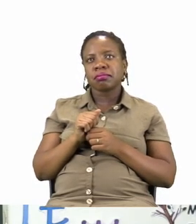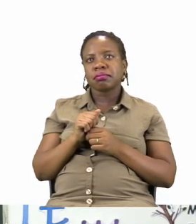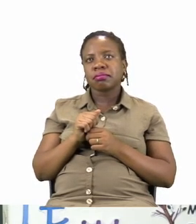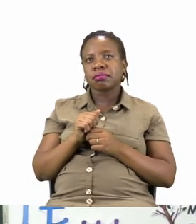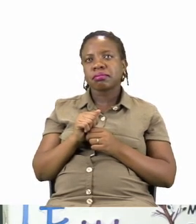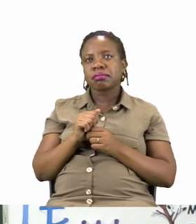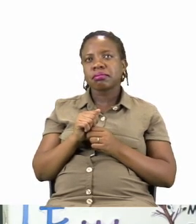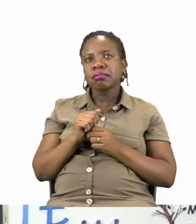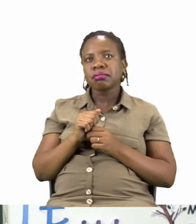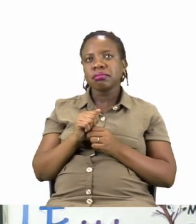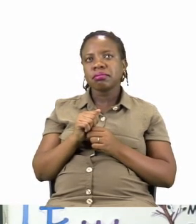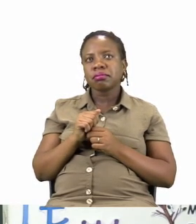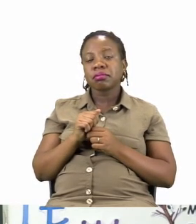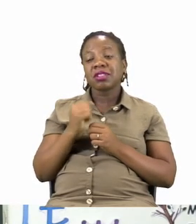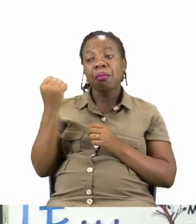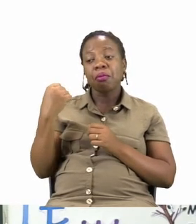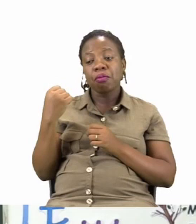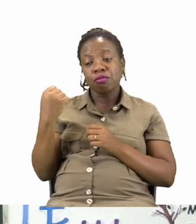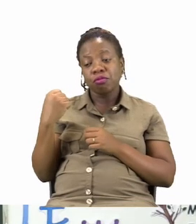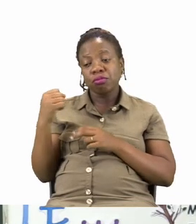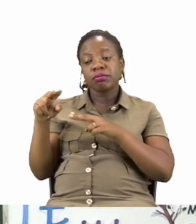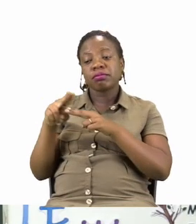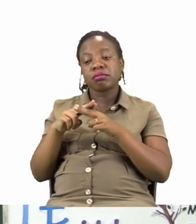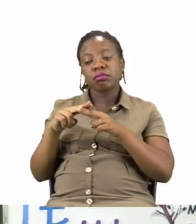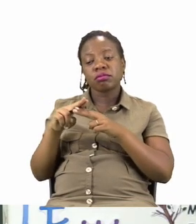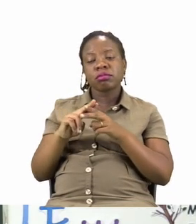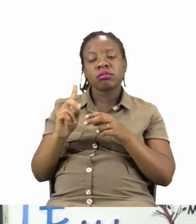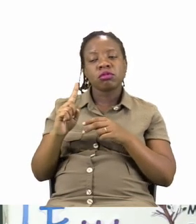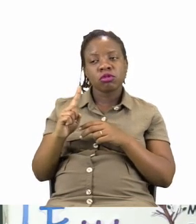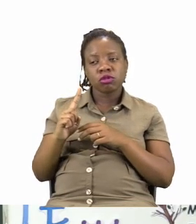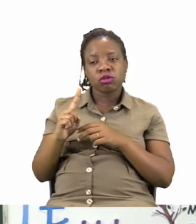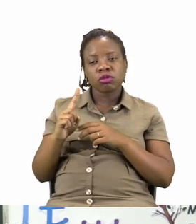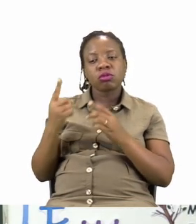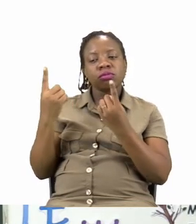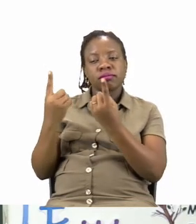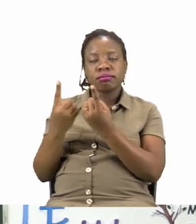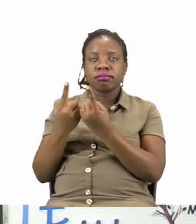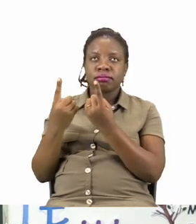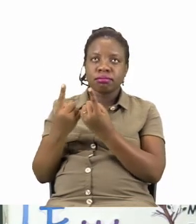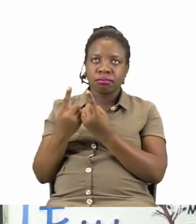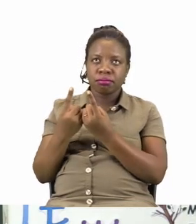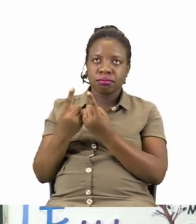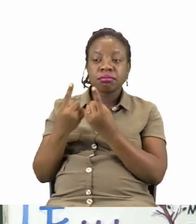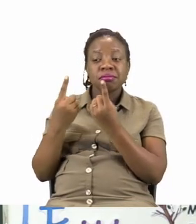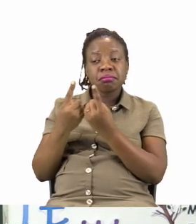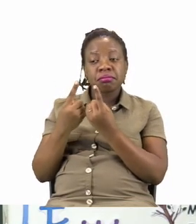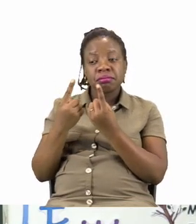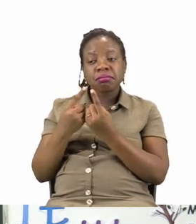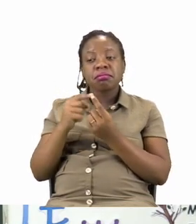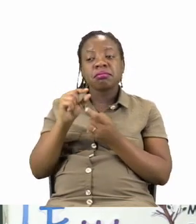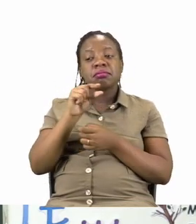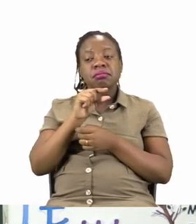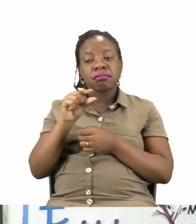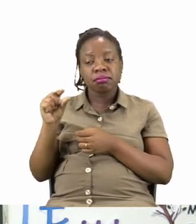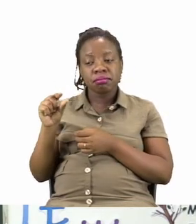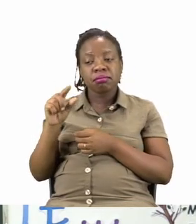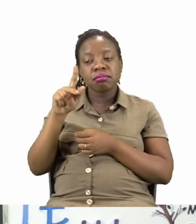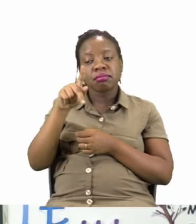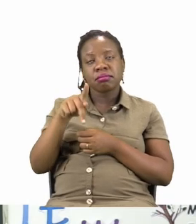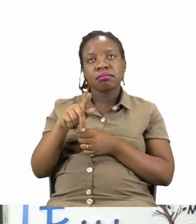A, also A, but they are